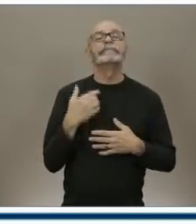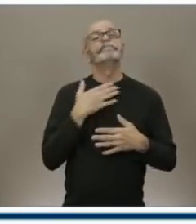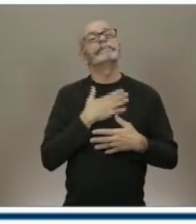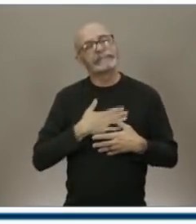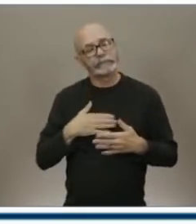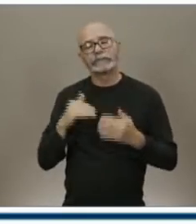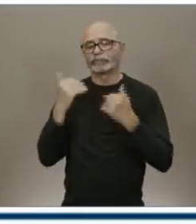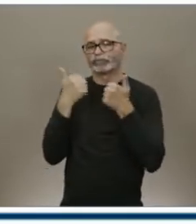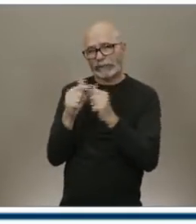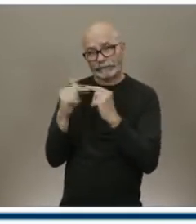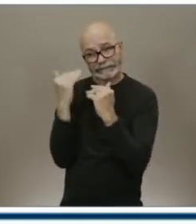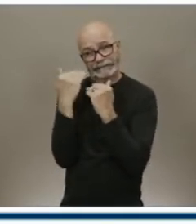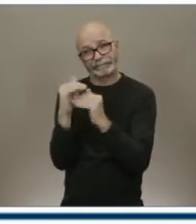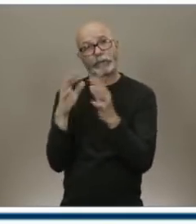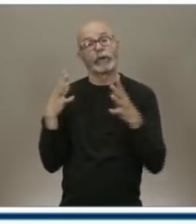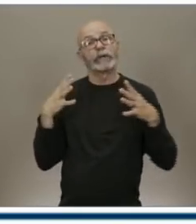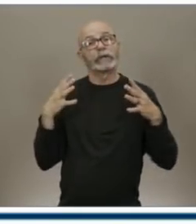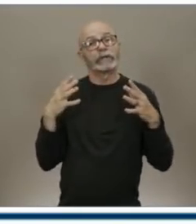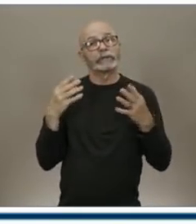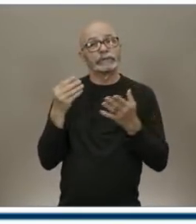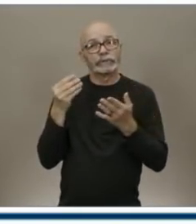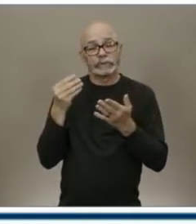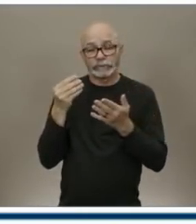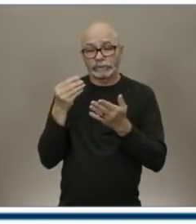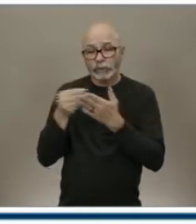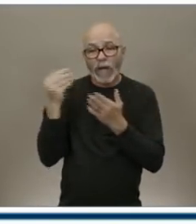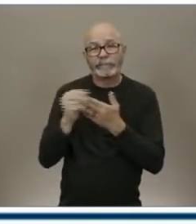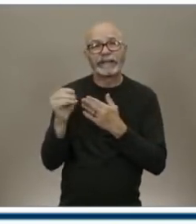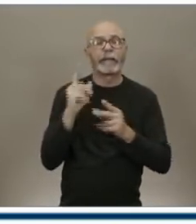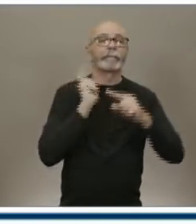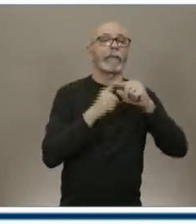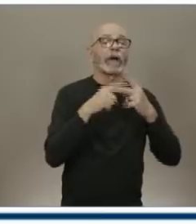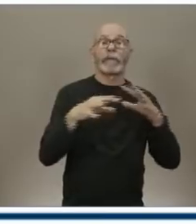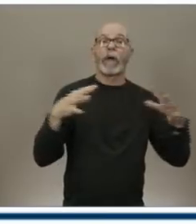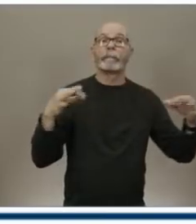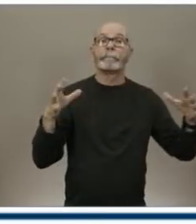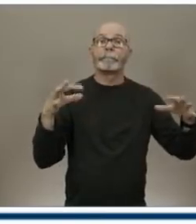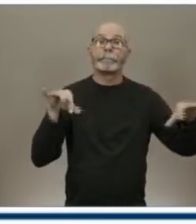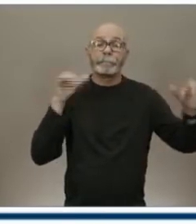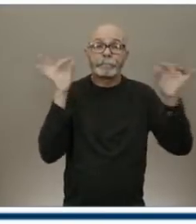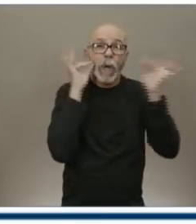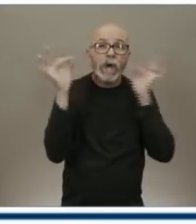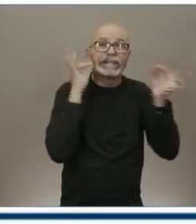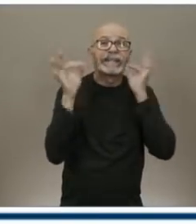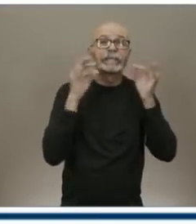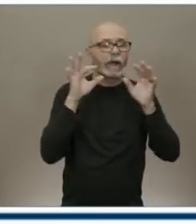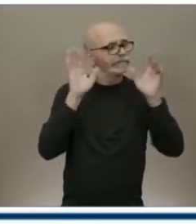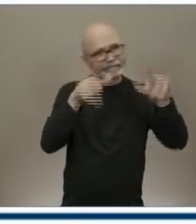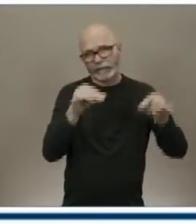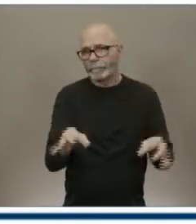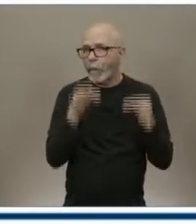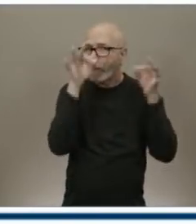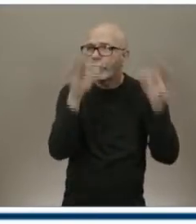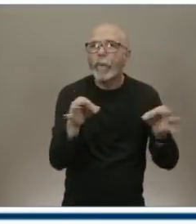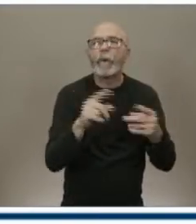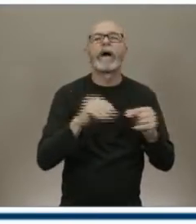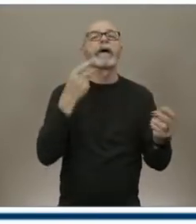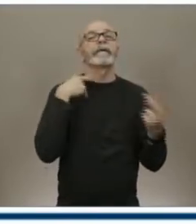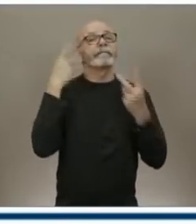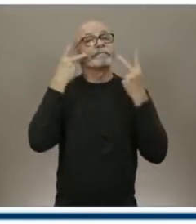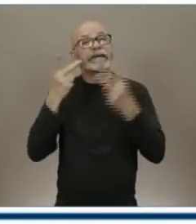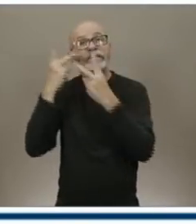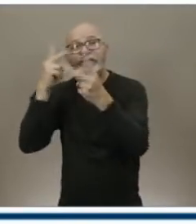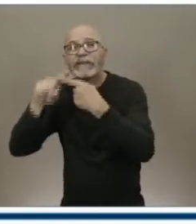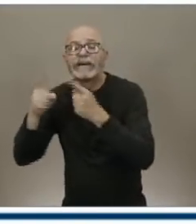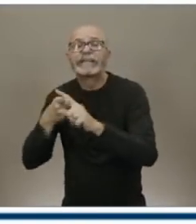parties, to not see family and friends because of travel requirements. So these few weeks are perhaps our biggest challenge